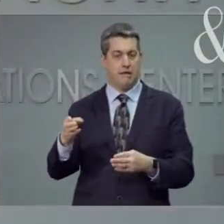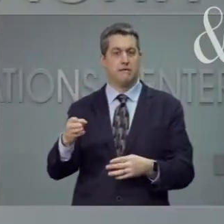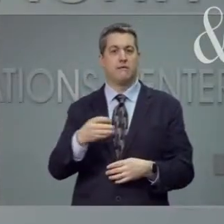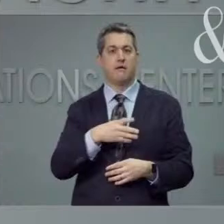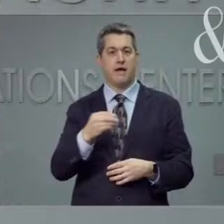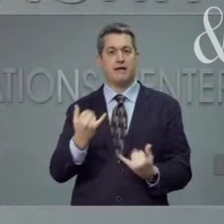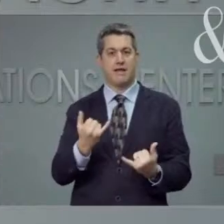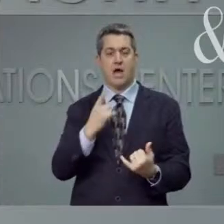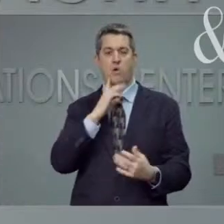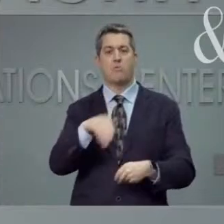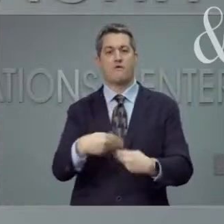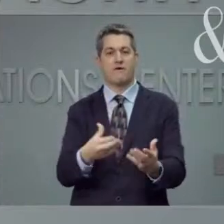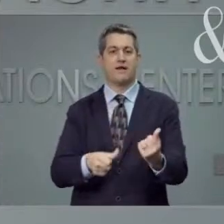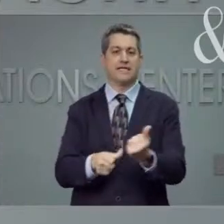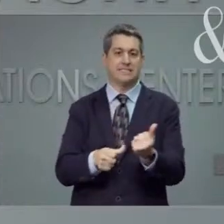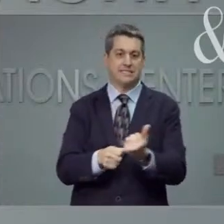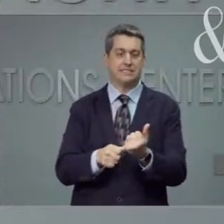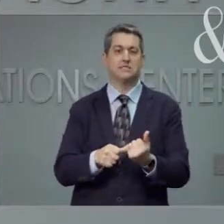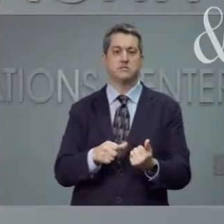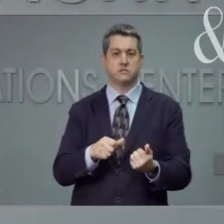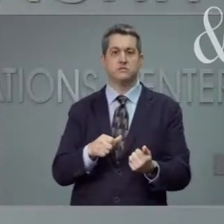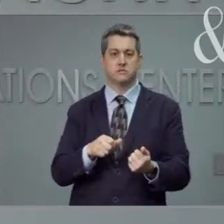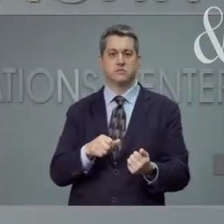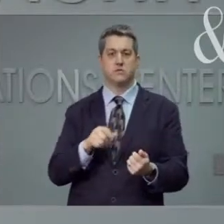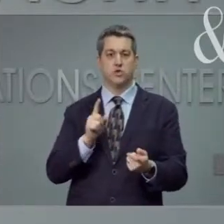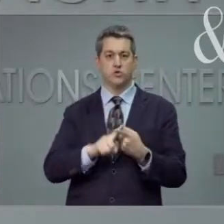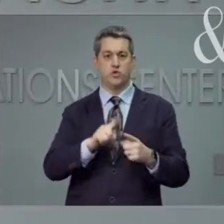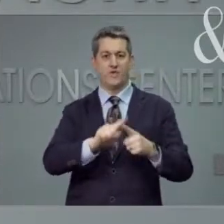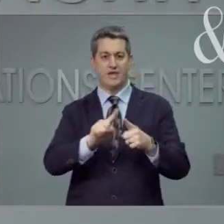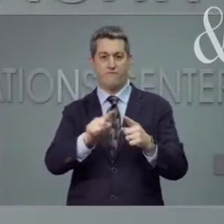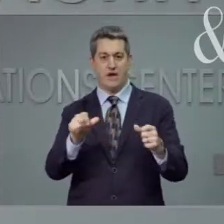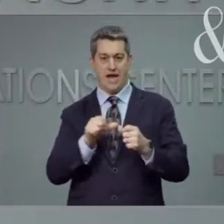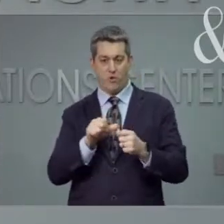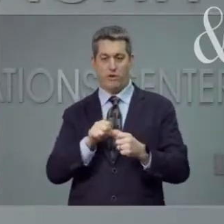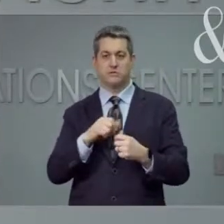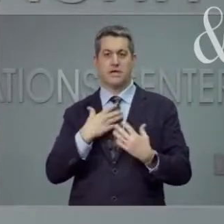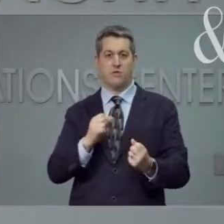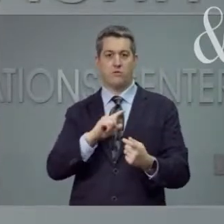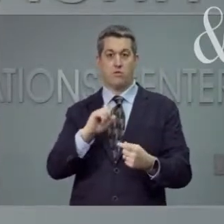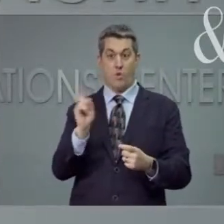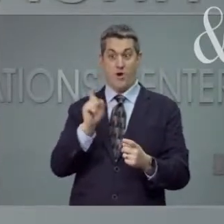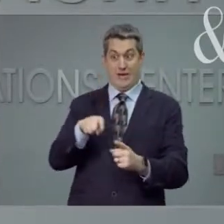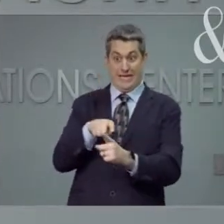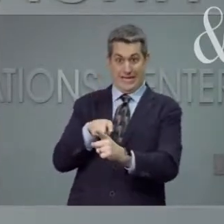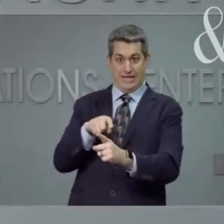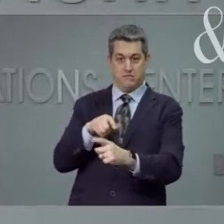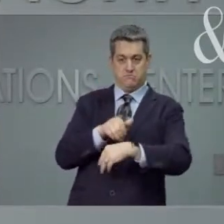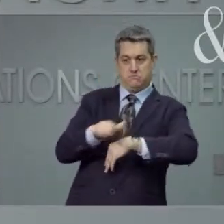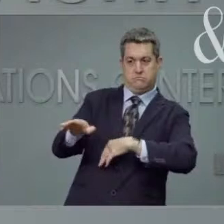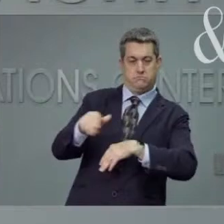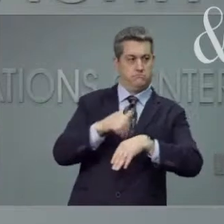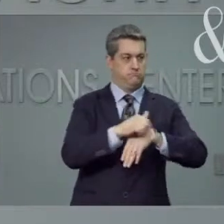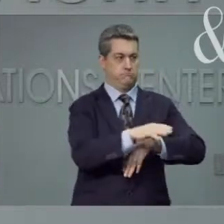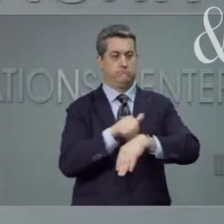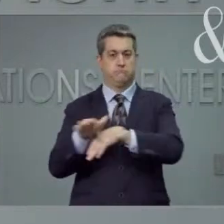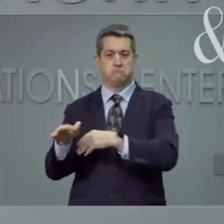are providing the assistance to the different health departments and facilities that need the help.